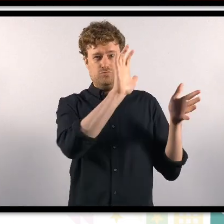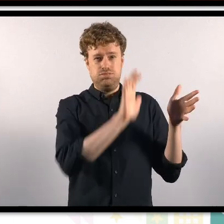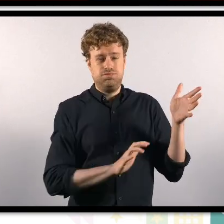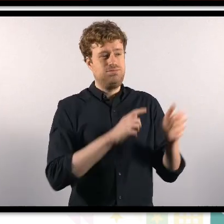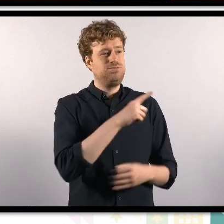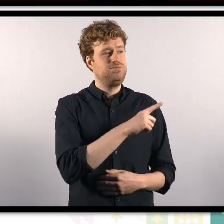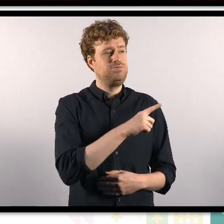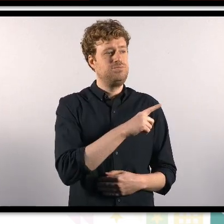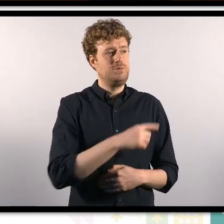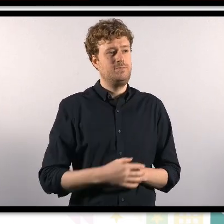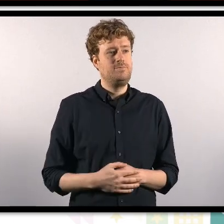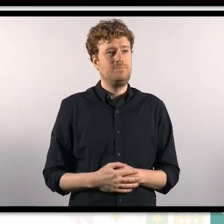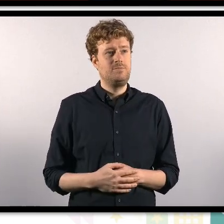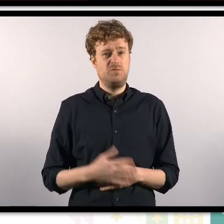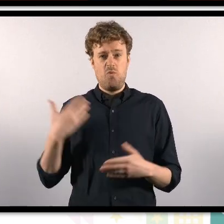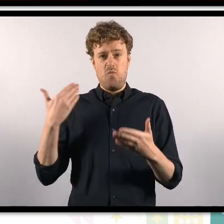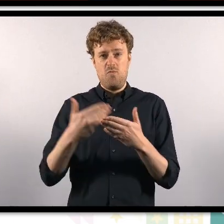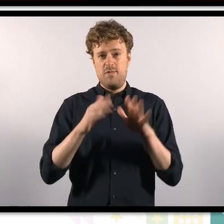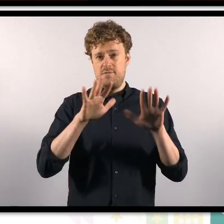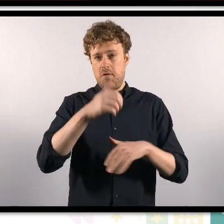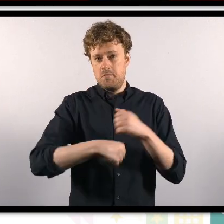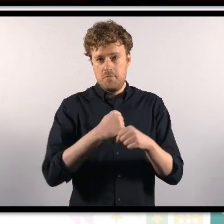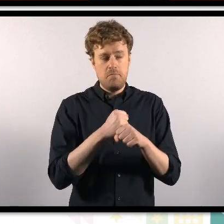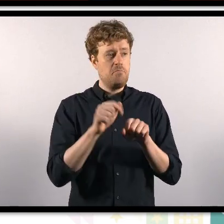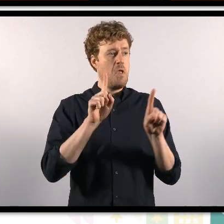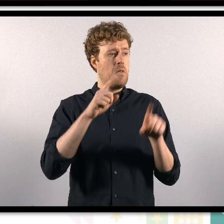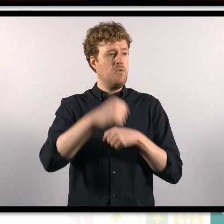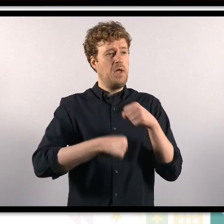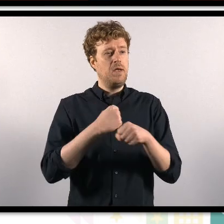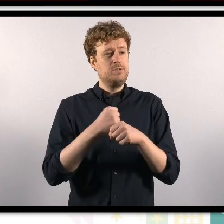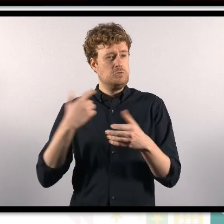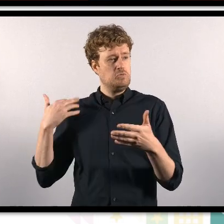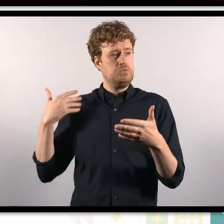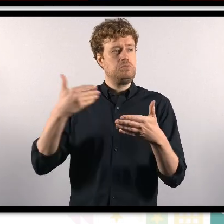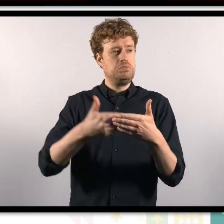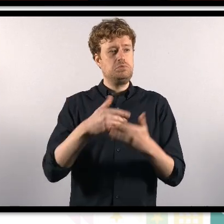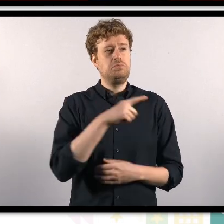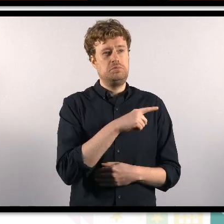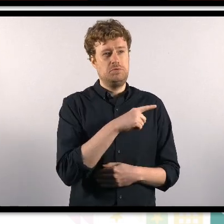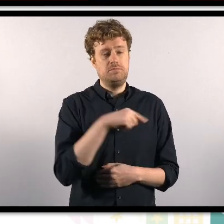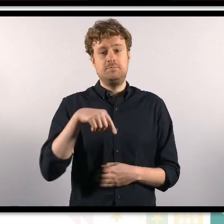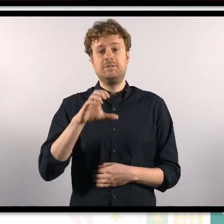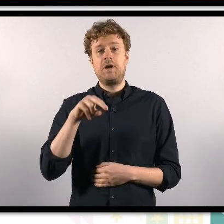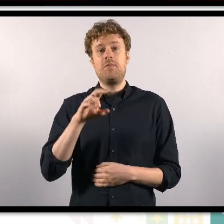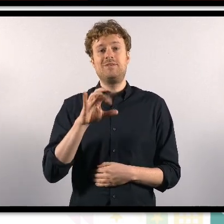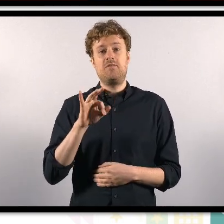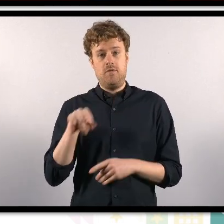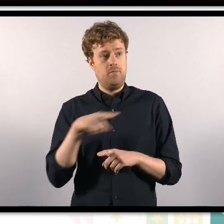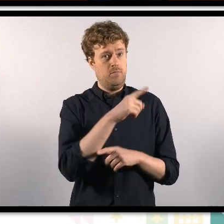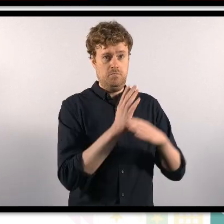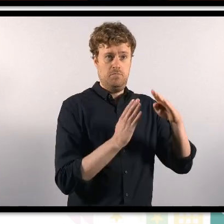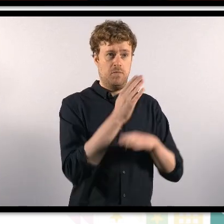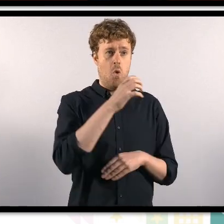us as an organization, so things like Vitesse and the update framework are 15 and 16 years old. So we're gonna be doing a lot of celebrating this